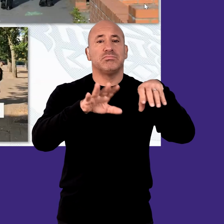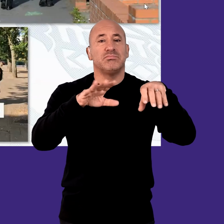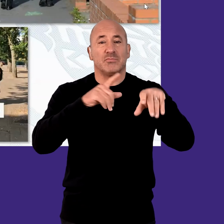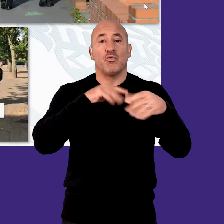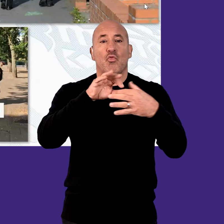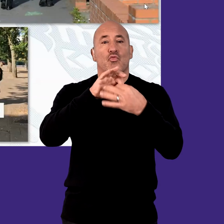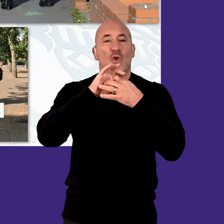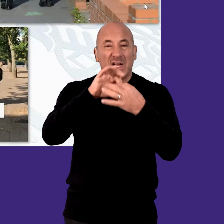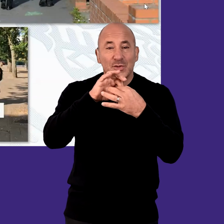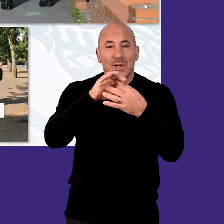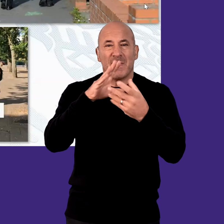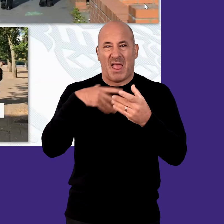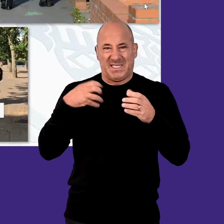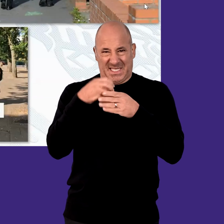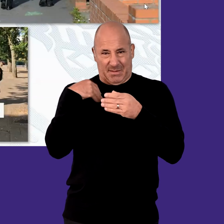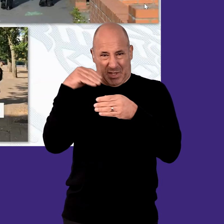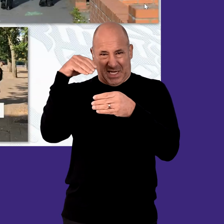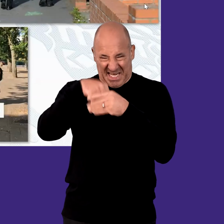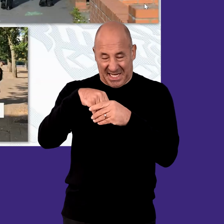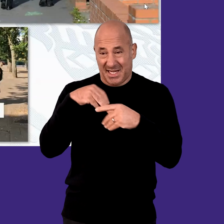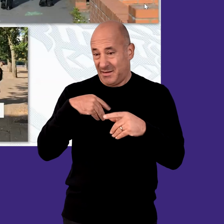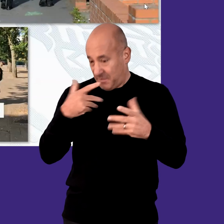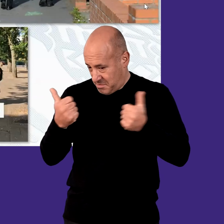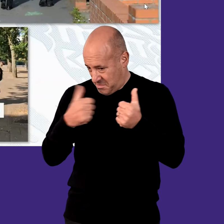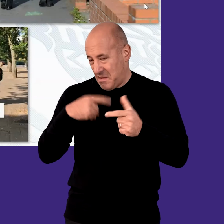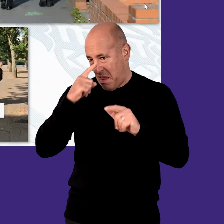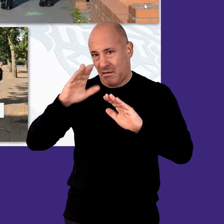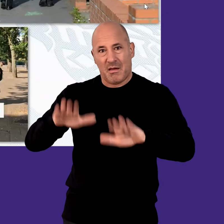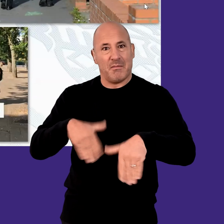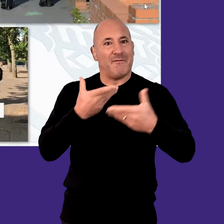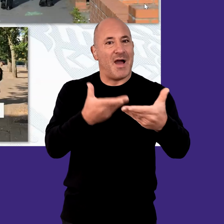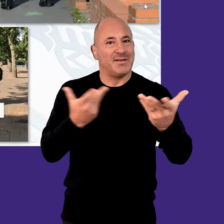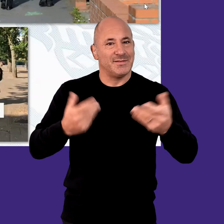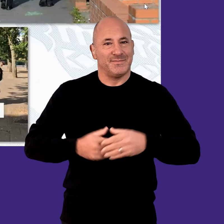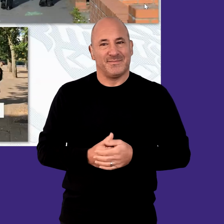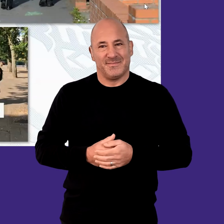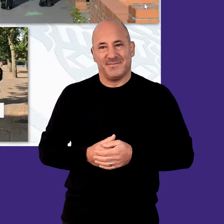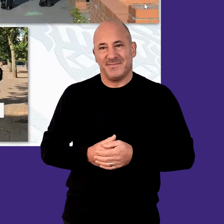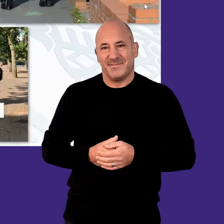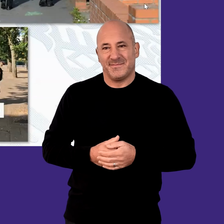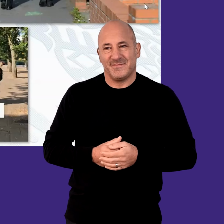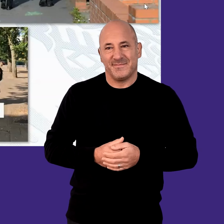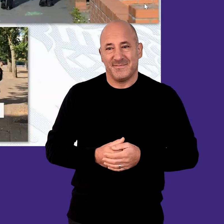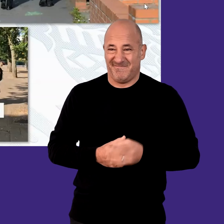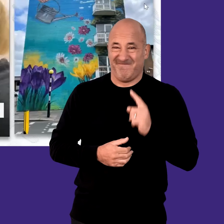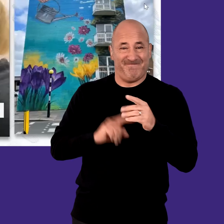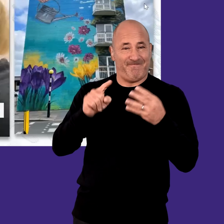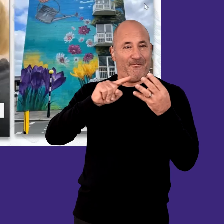particular point, and because of the relationship we built up and as part of the embedded team, we were able to provide that.